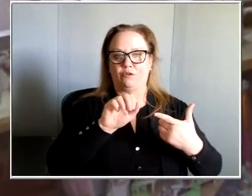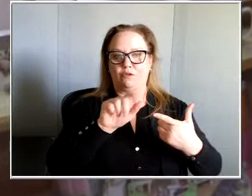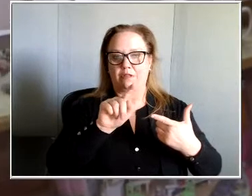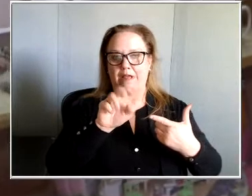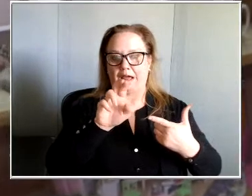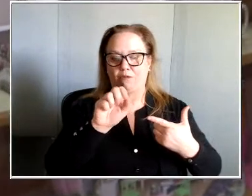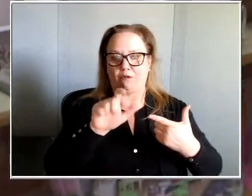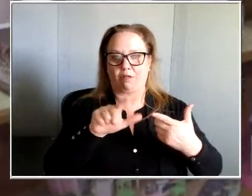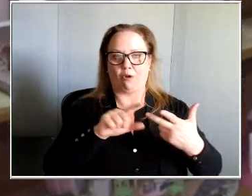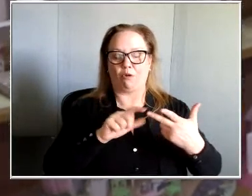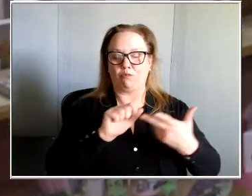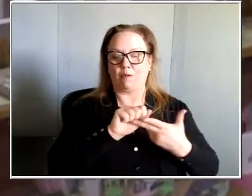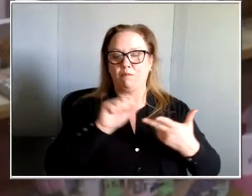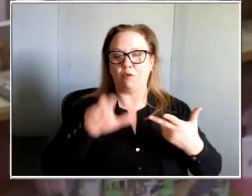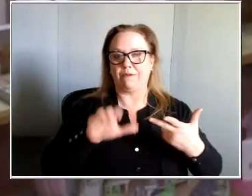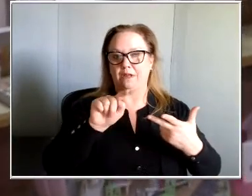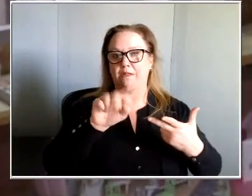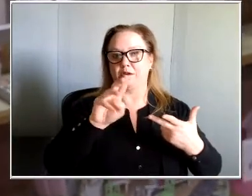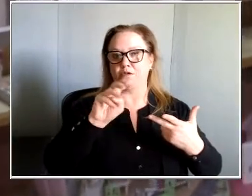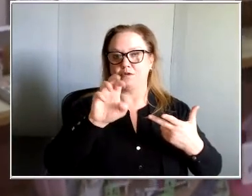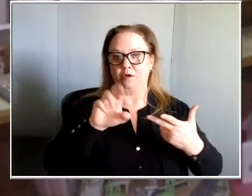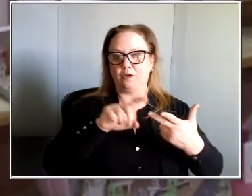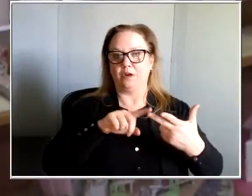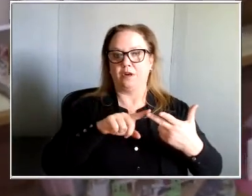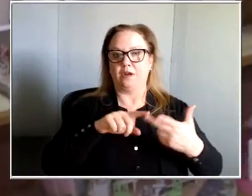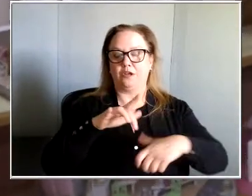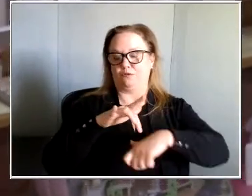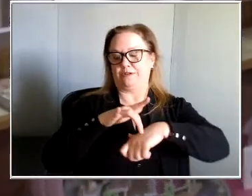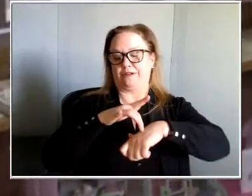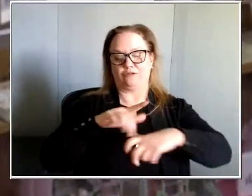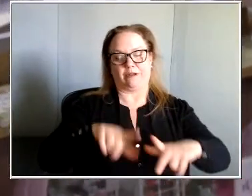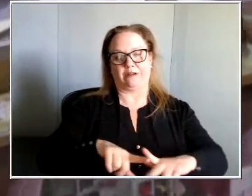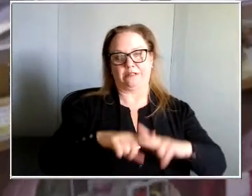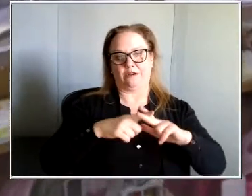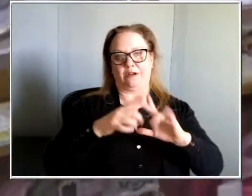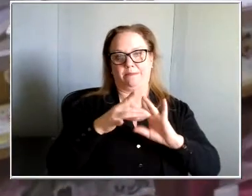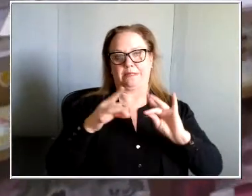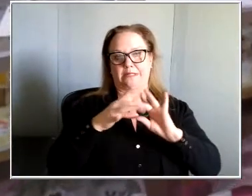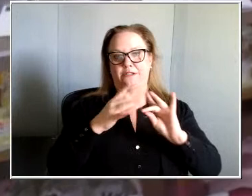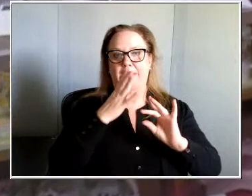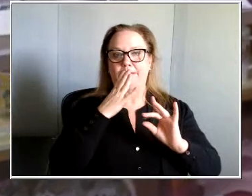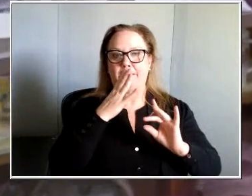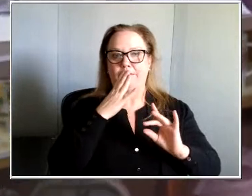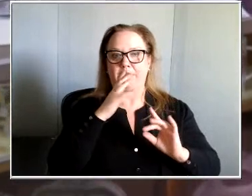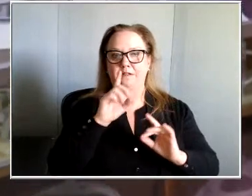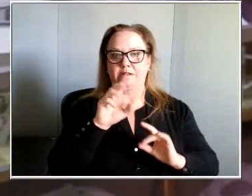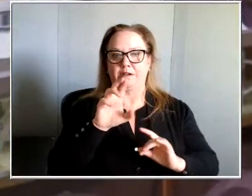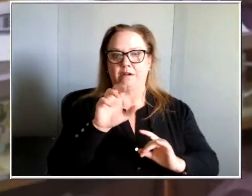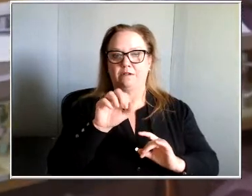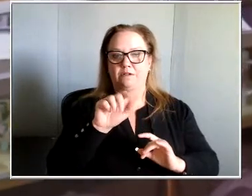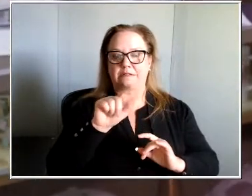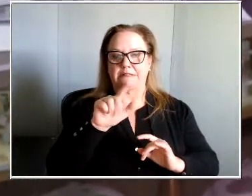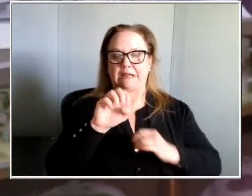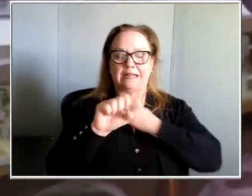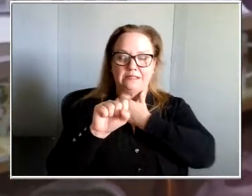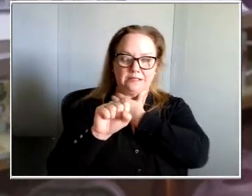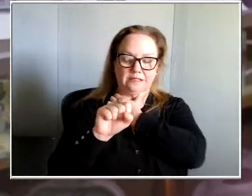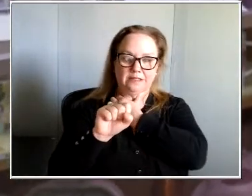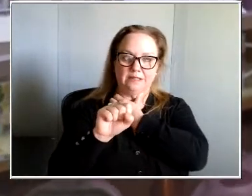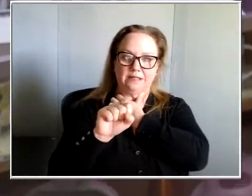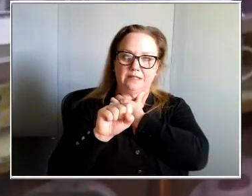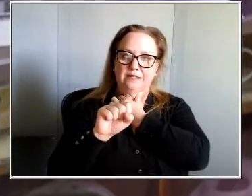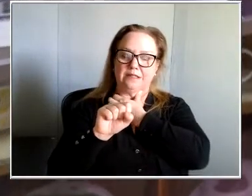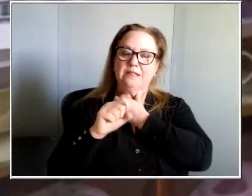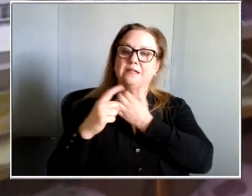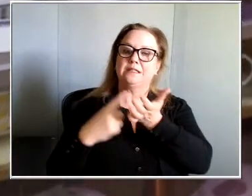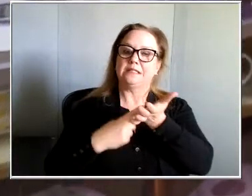don't know about it. And you touched on it in the very beginning, and I thank you for that, Dr. Seitz, because sometimes